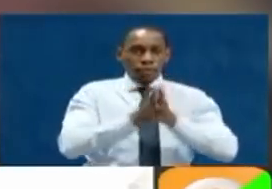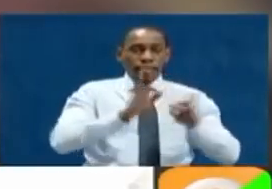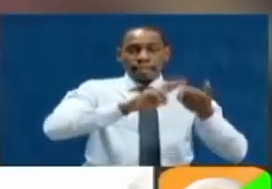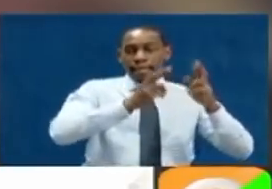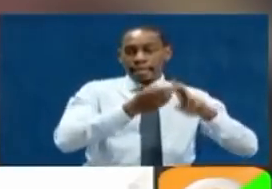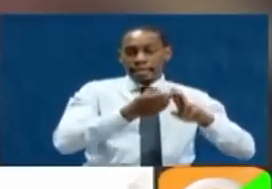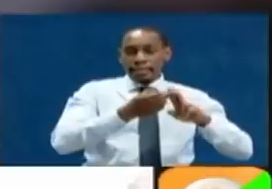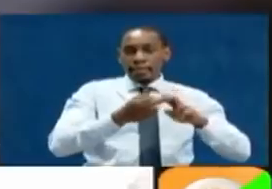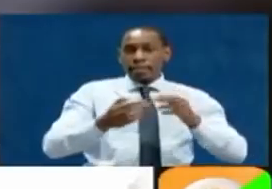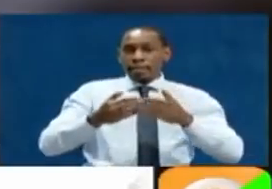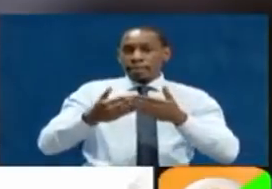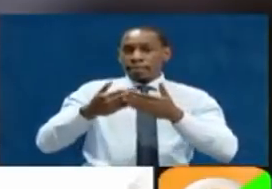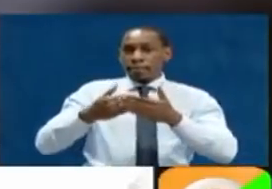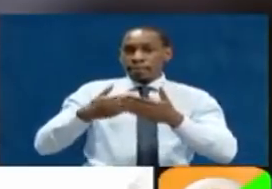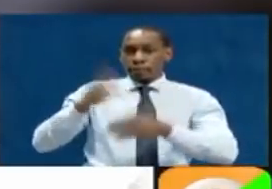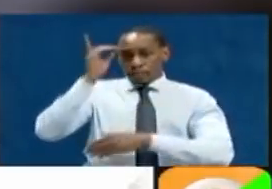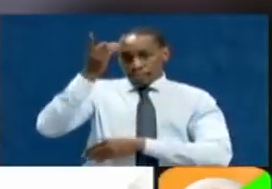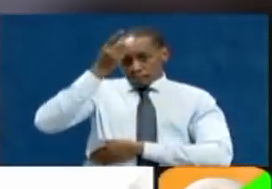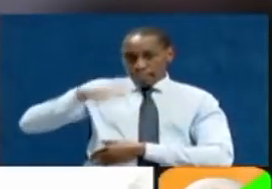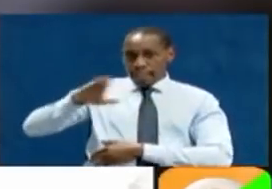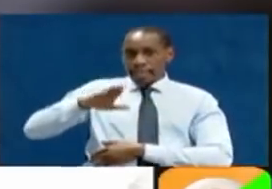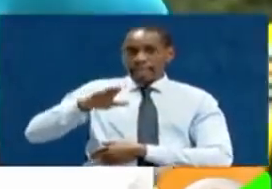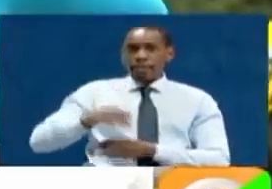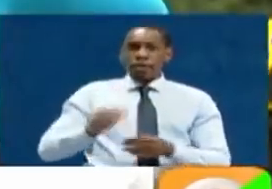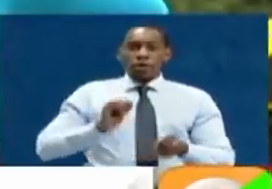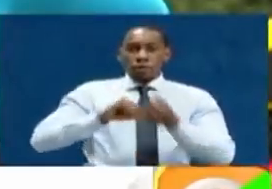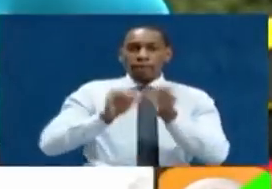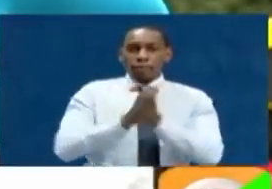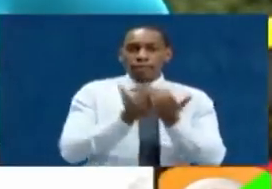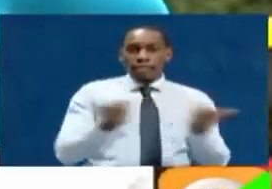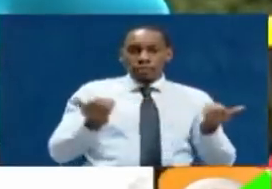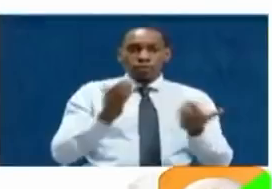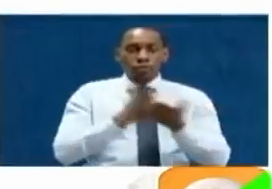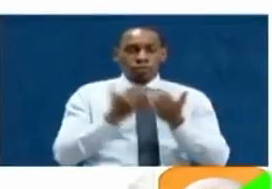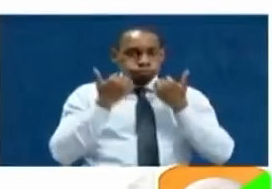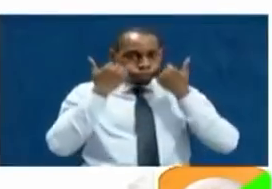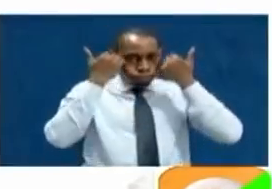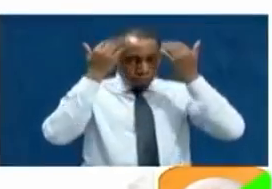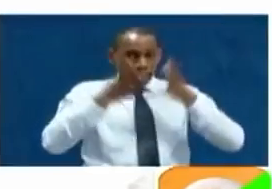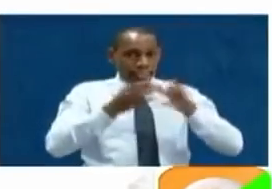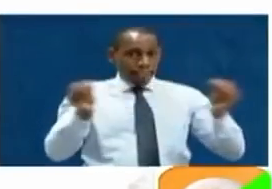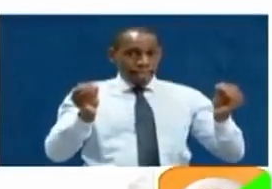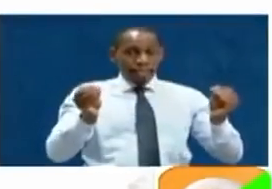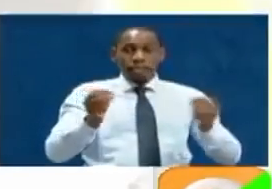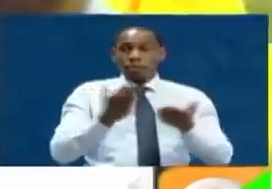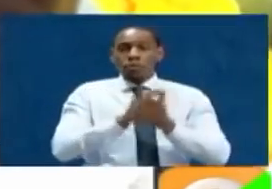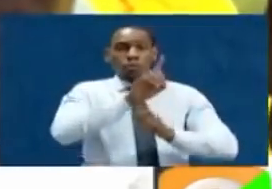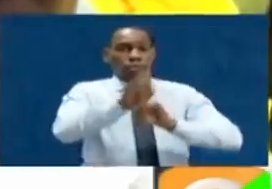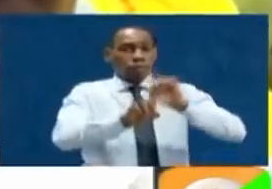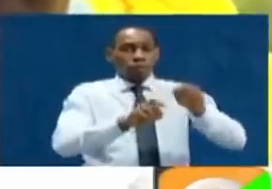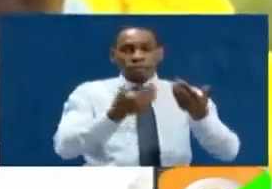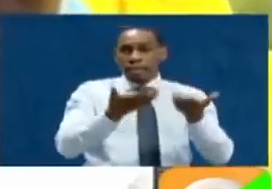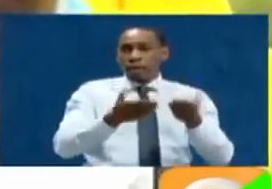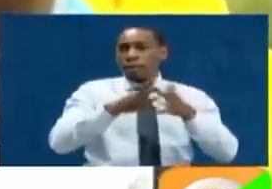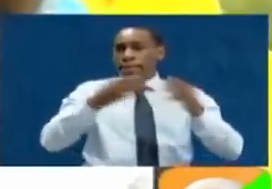his relatives. Earlier in the day in Dagoretti, Nairobi, his wife and children agonized over his disappearance, questioning how he